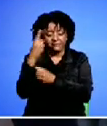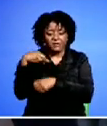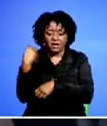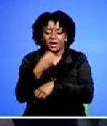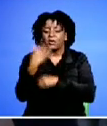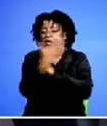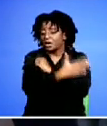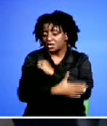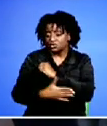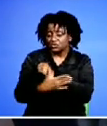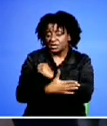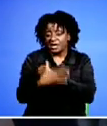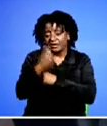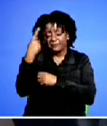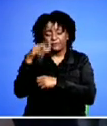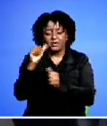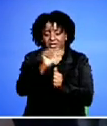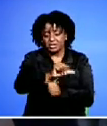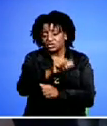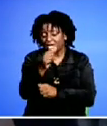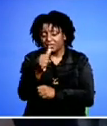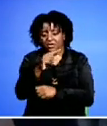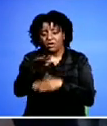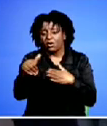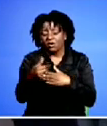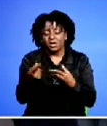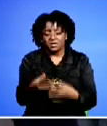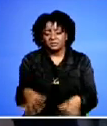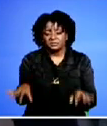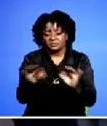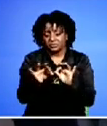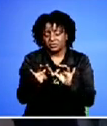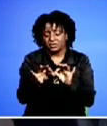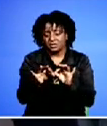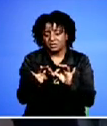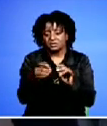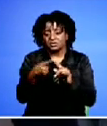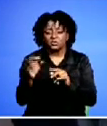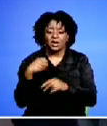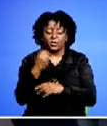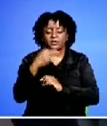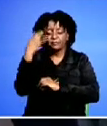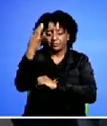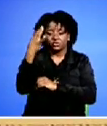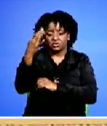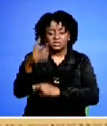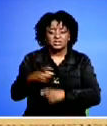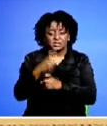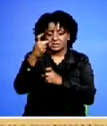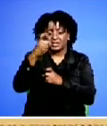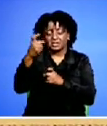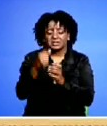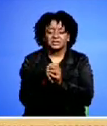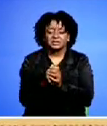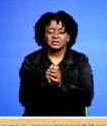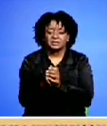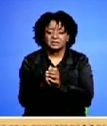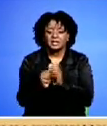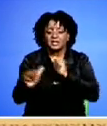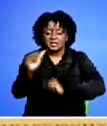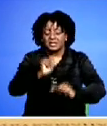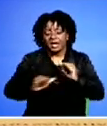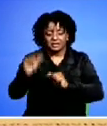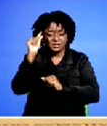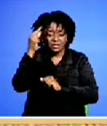country and for each other are all critical to our future successes. The acting